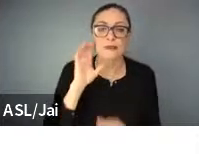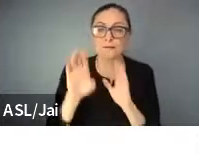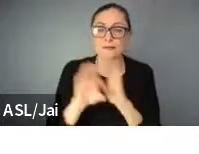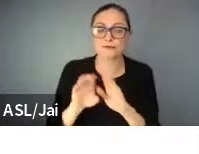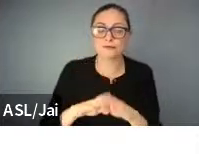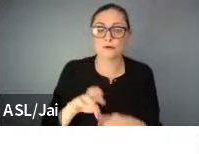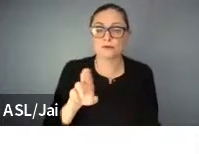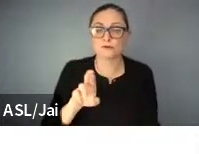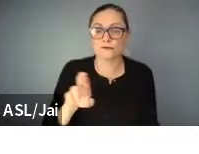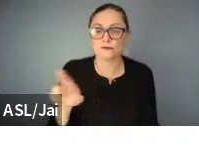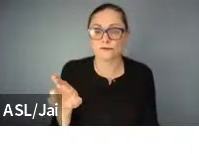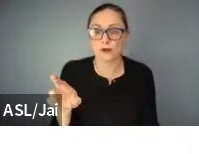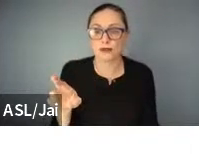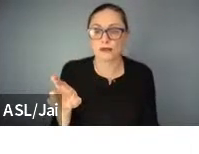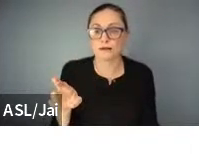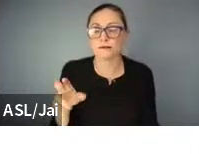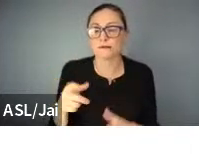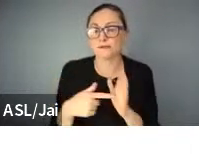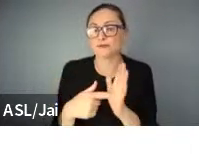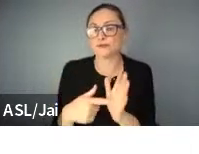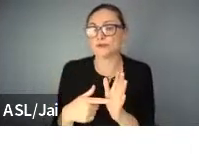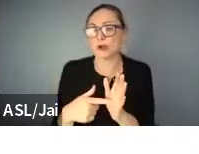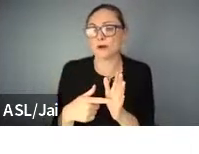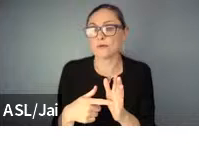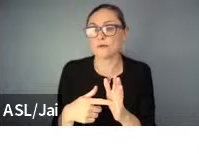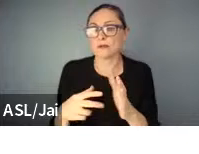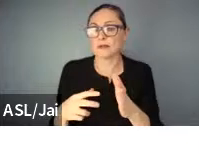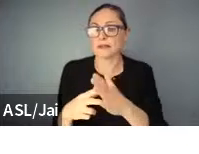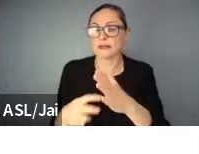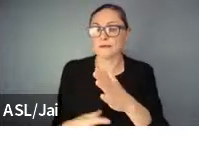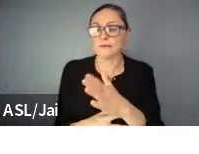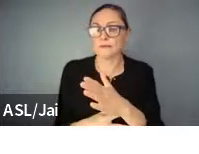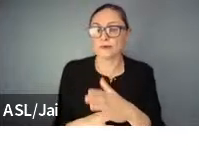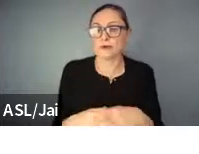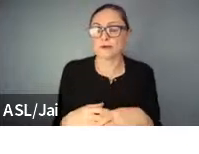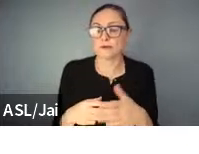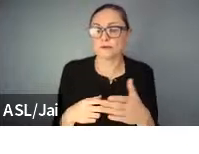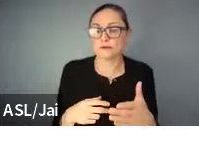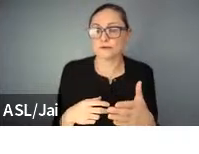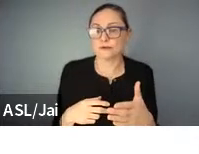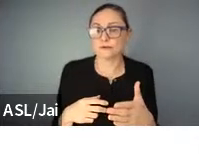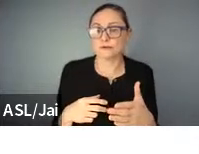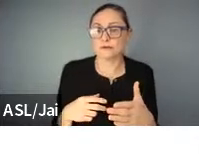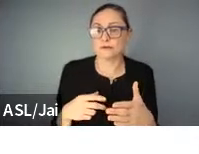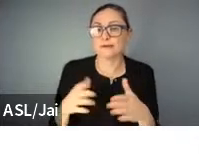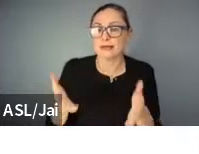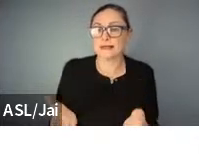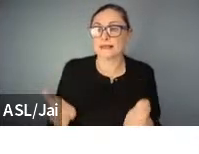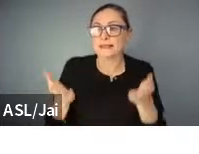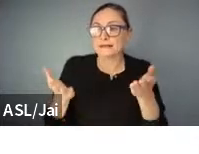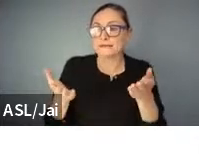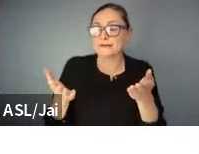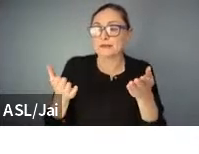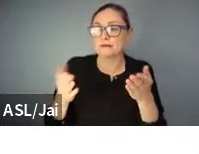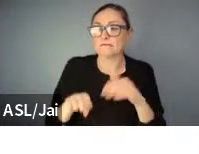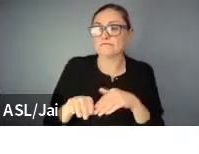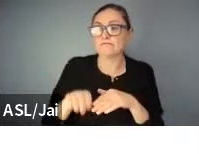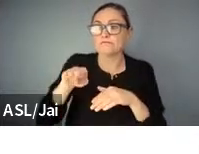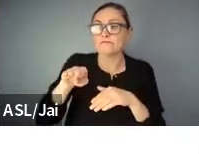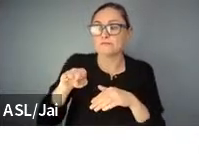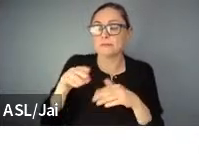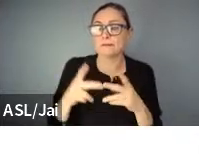right reflect the bridge in the closed position or lifted position so